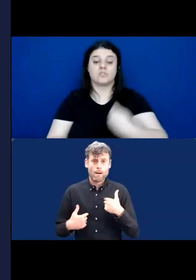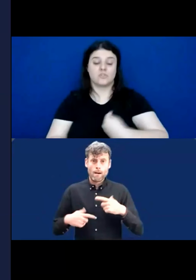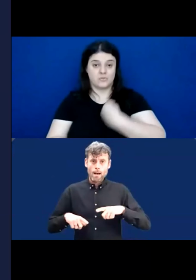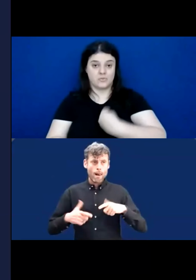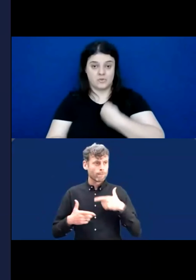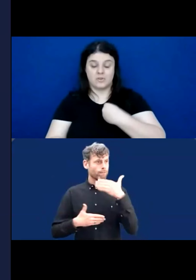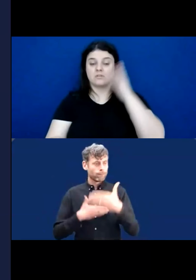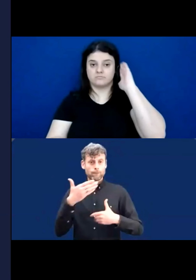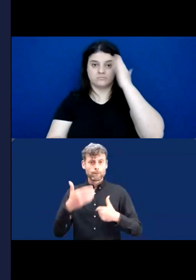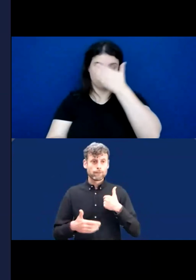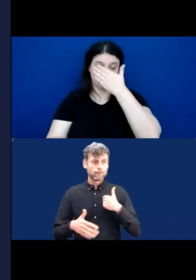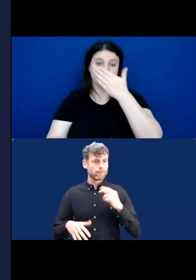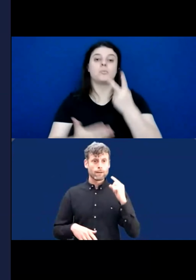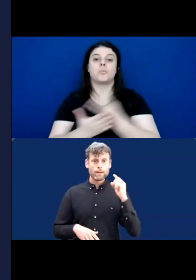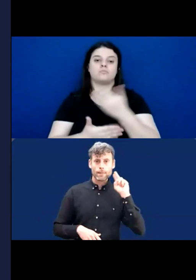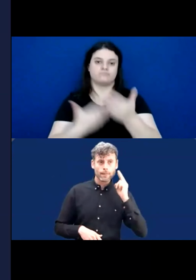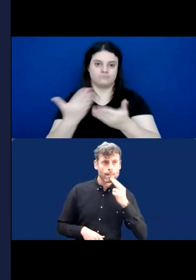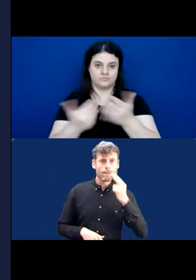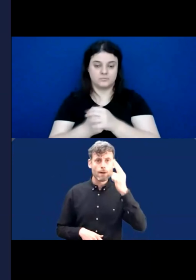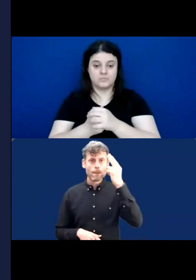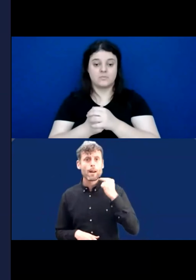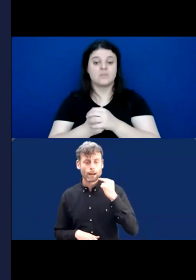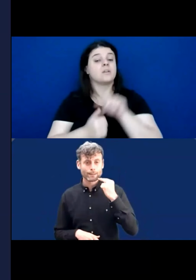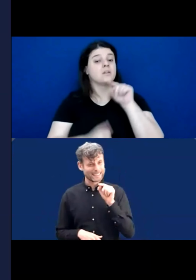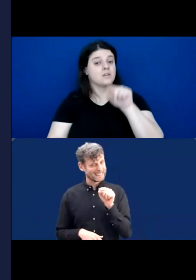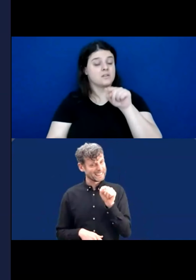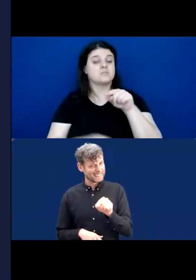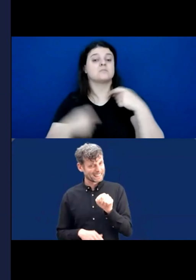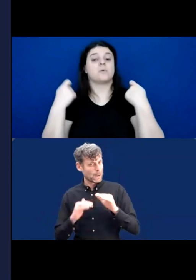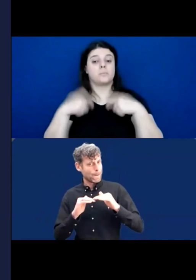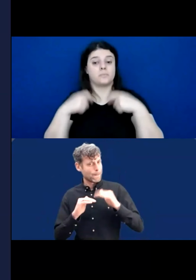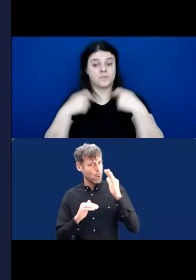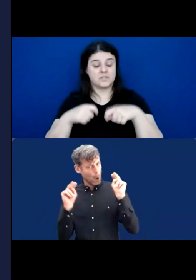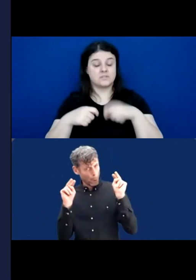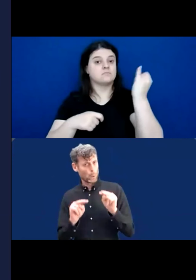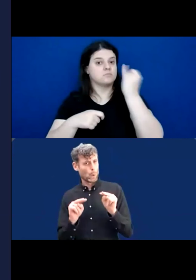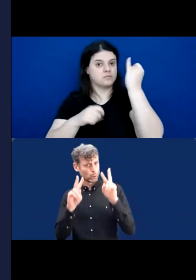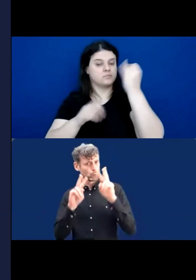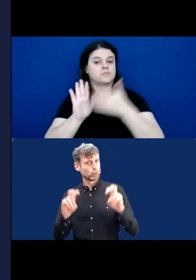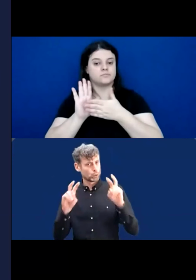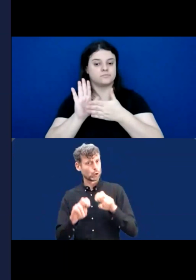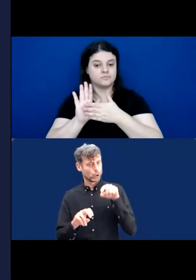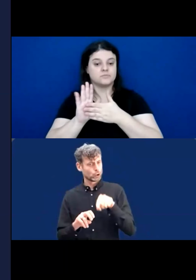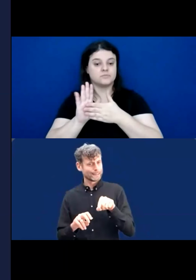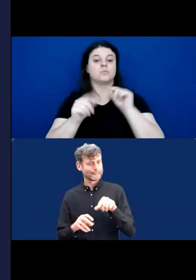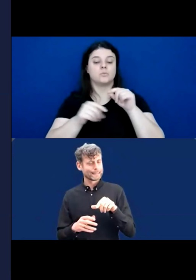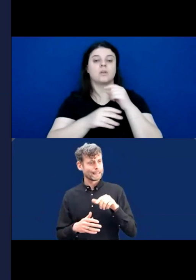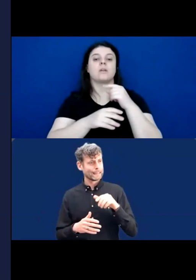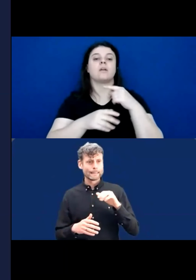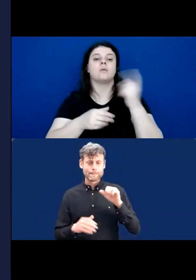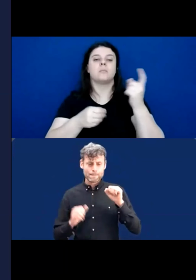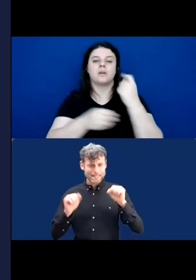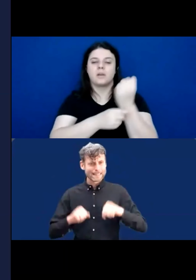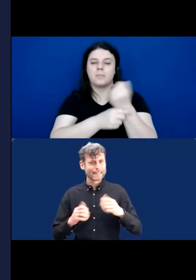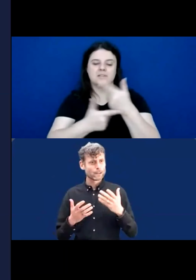deafblindness. And this is something that needs to be addressed in rehabilitation and healthcare settings